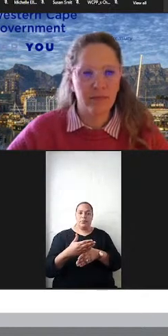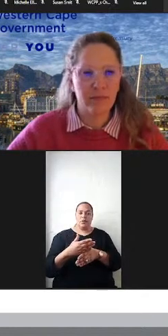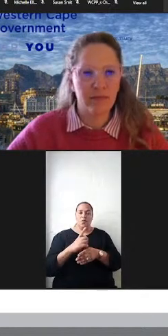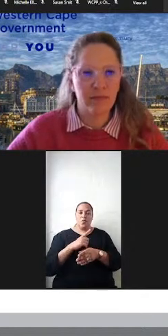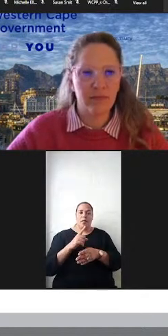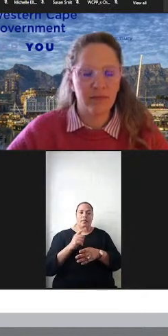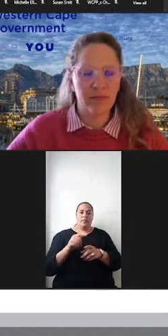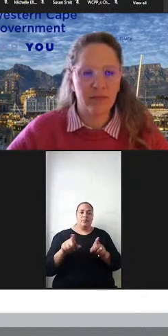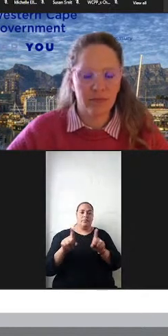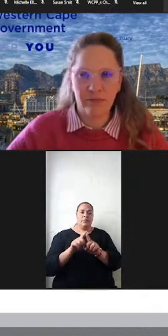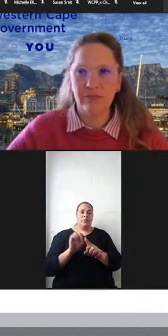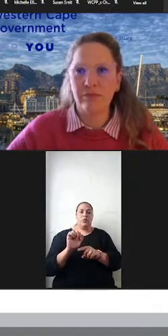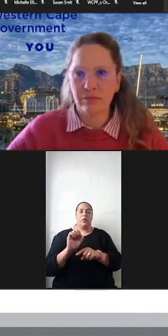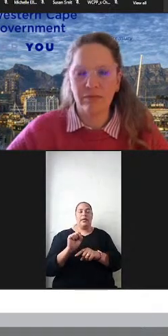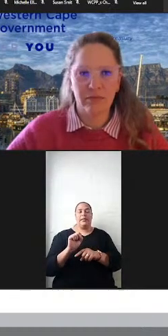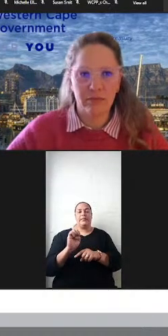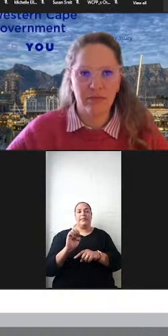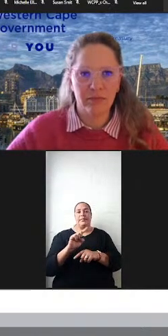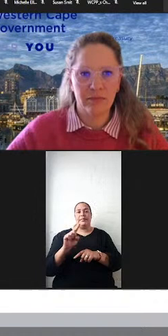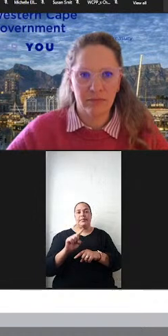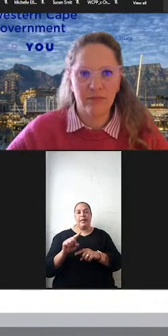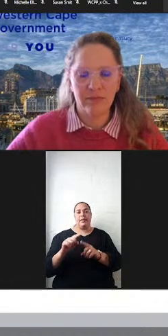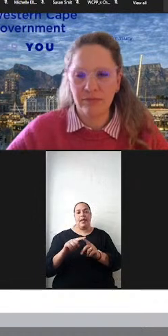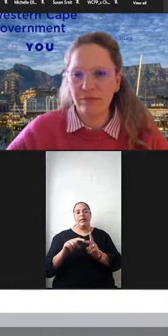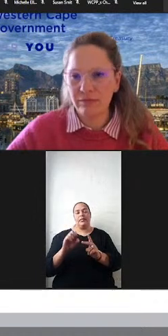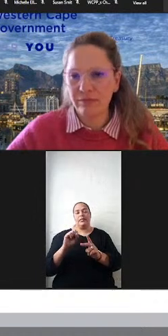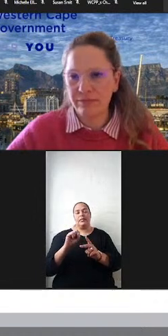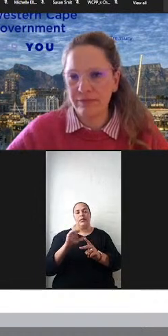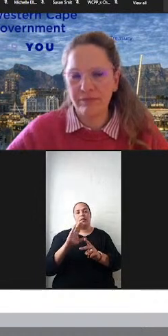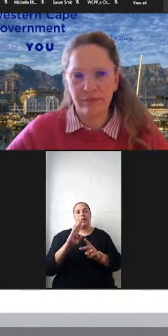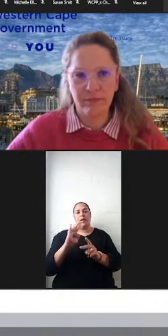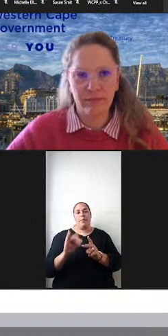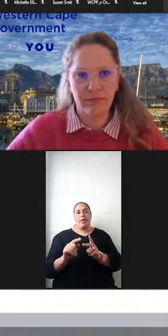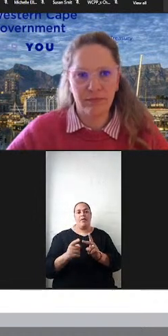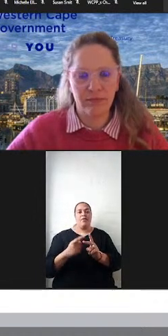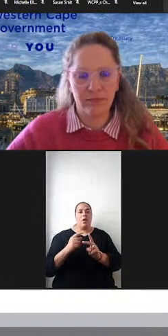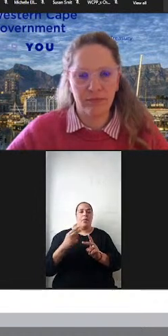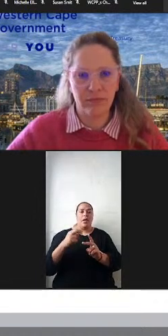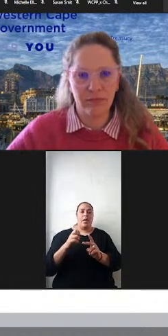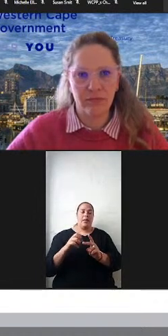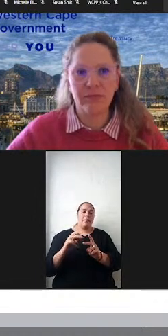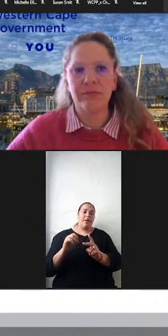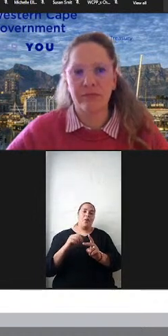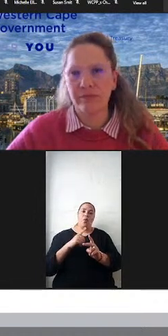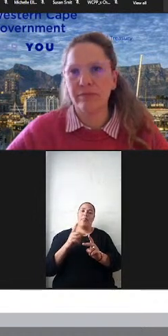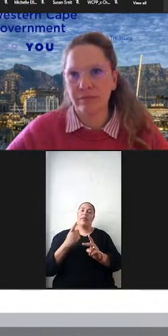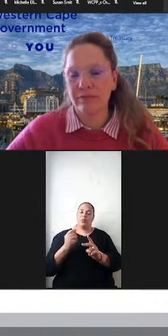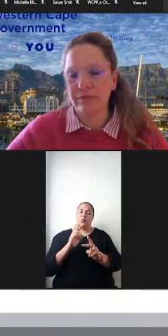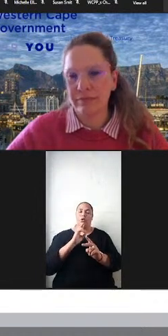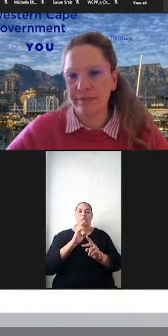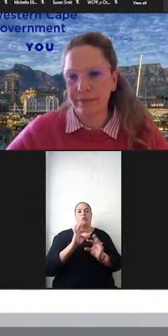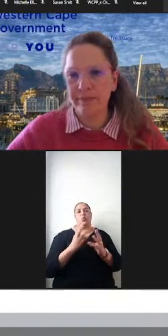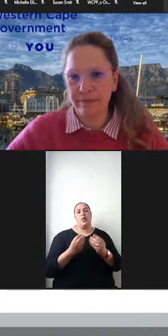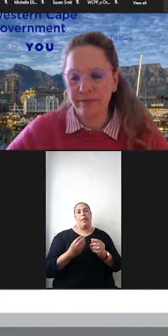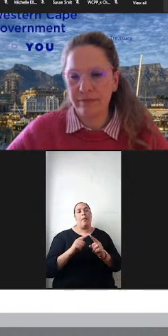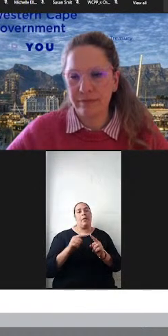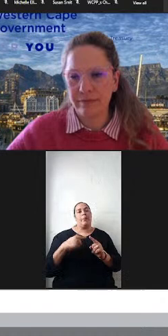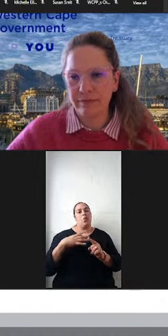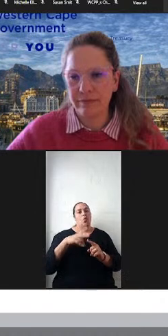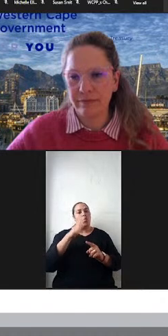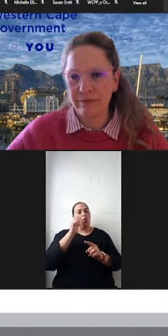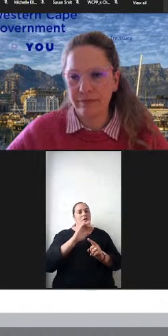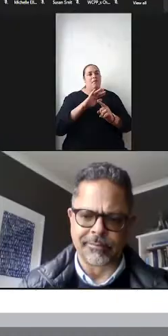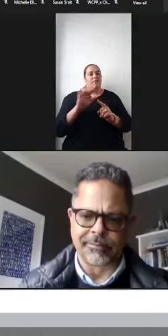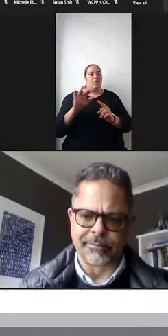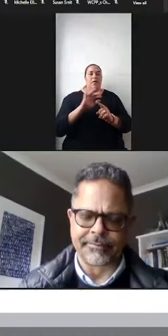SEZ and Saldanha from Herman, because they do report on those numbers, but I'd like to hear the